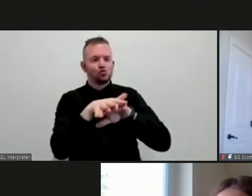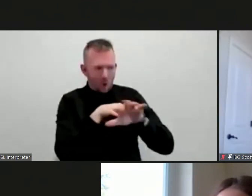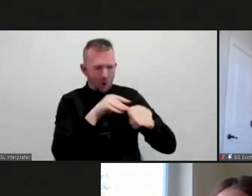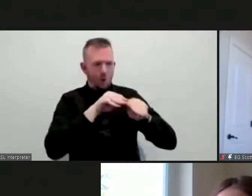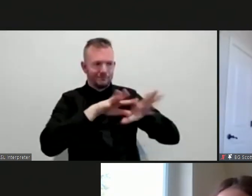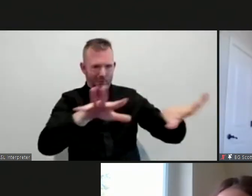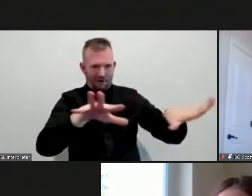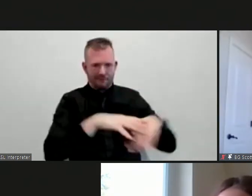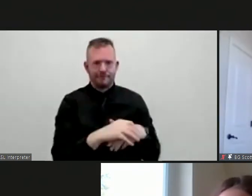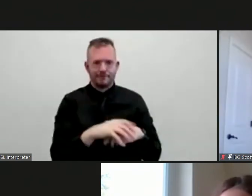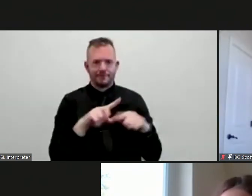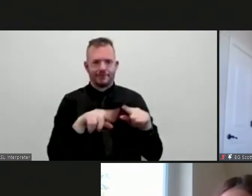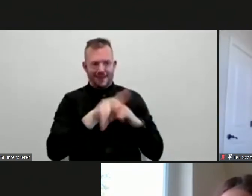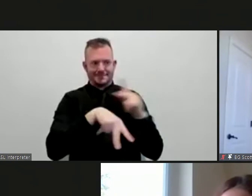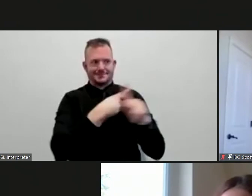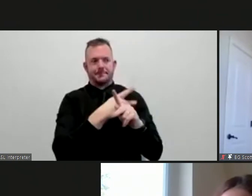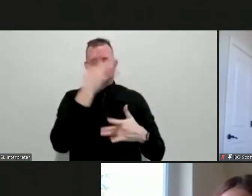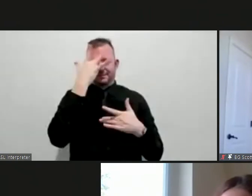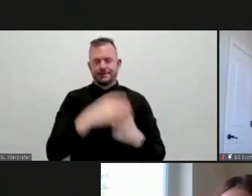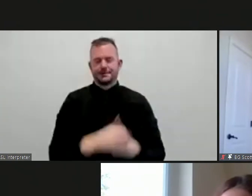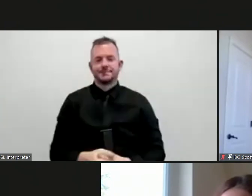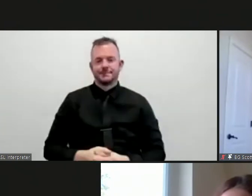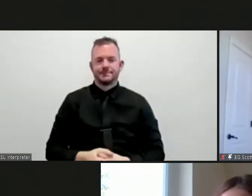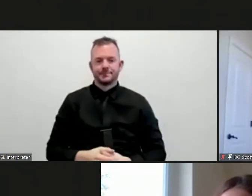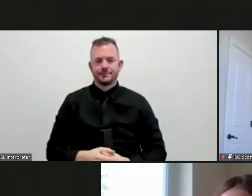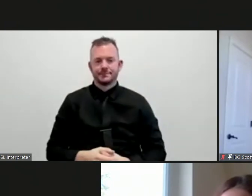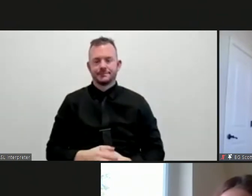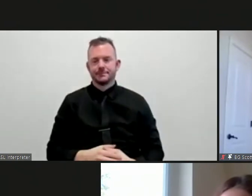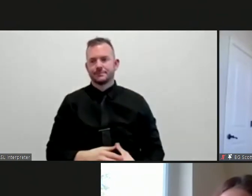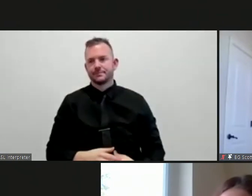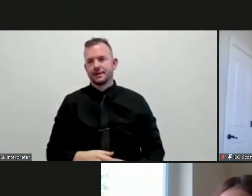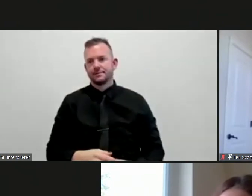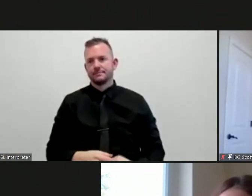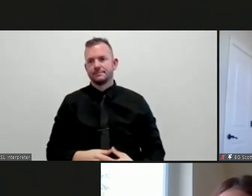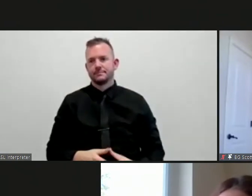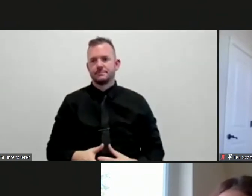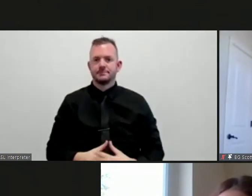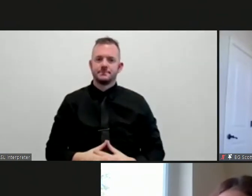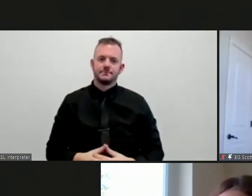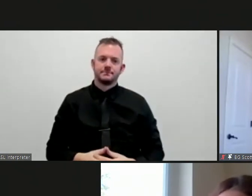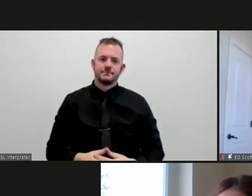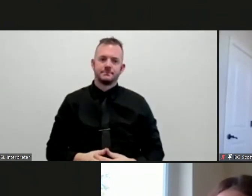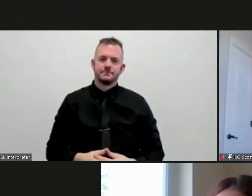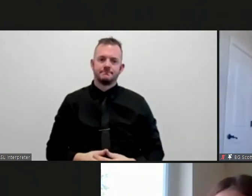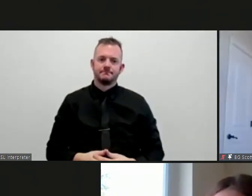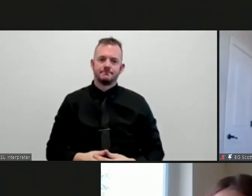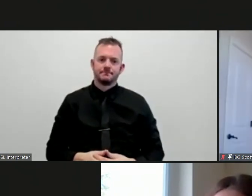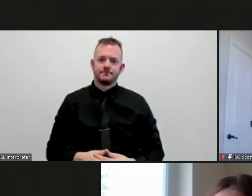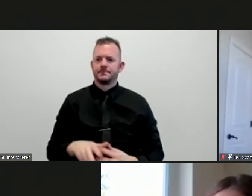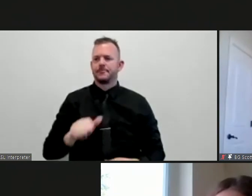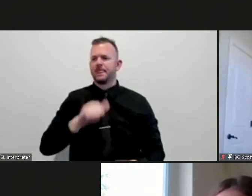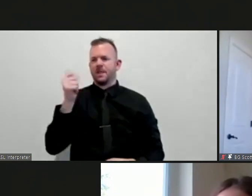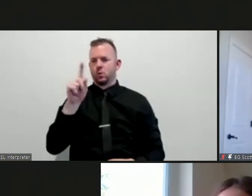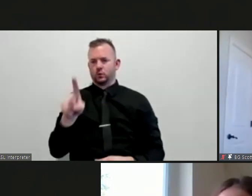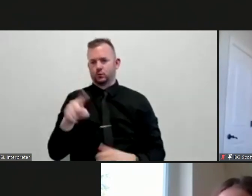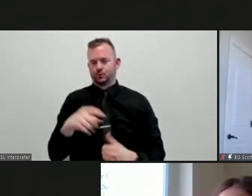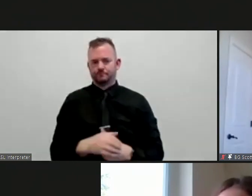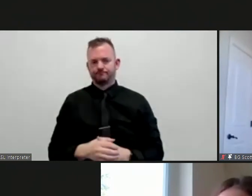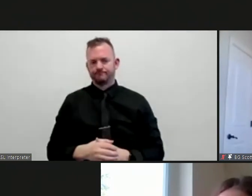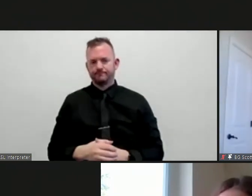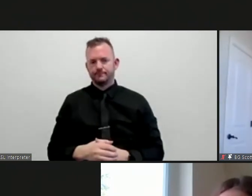Great, thank you. And then Lucy, I believe you have a question, but I couldn't see your hand, so we'll just go ahead and go to you. Yeah, hi, thank you. Lucy Haggard from the